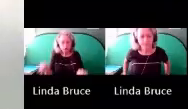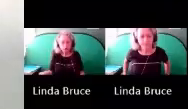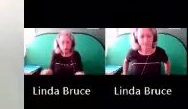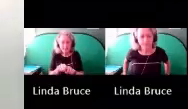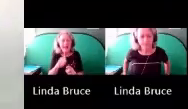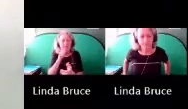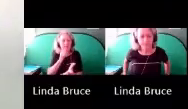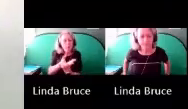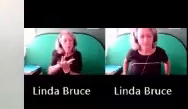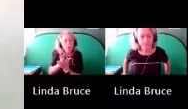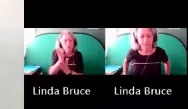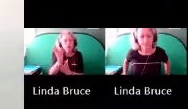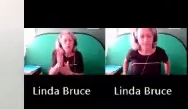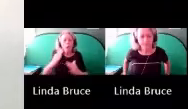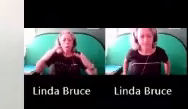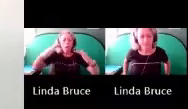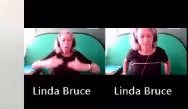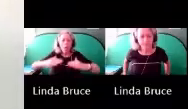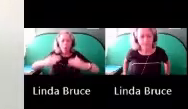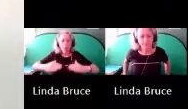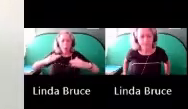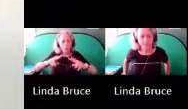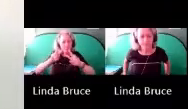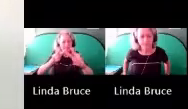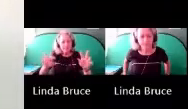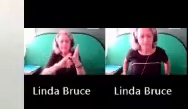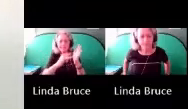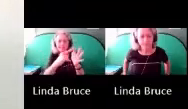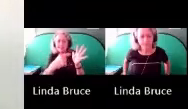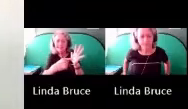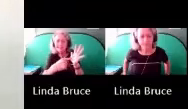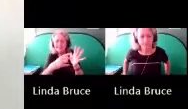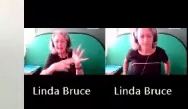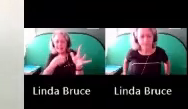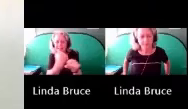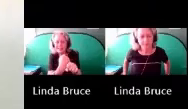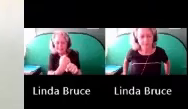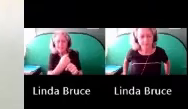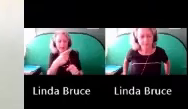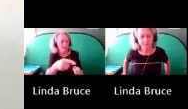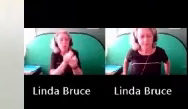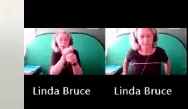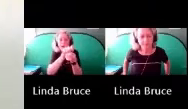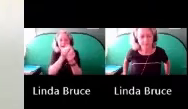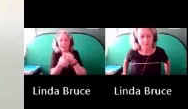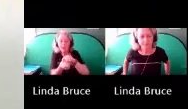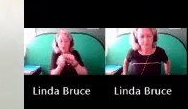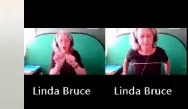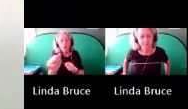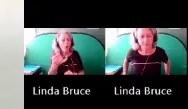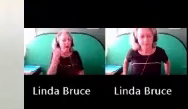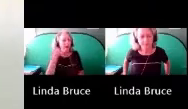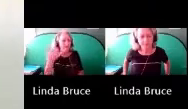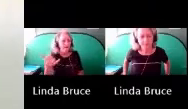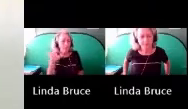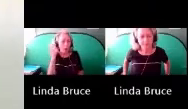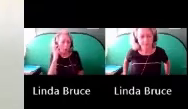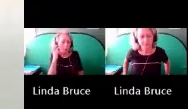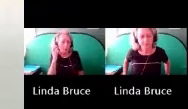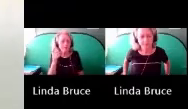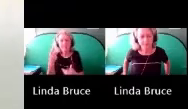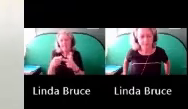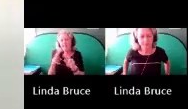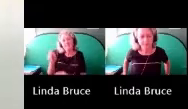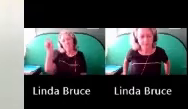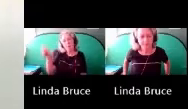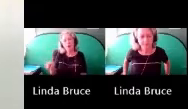the low vision settings and the adjustments that you can make to your iPhone to enable someone with